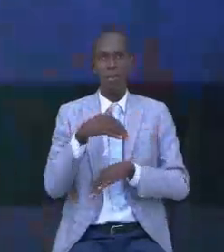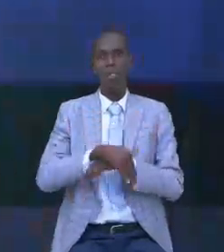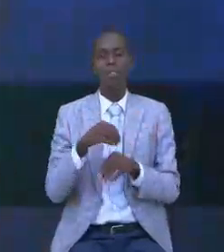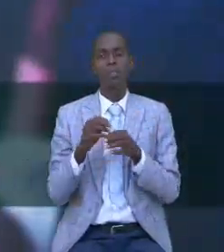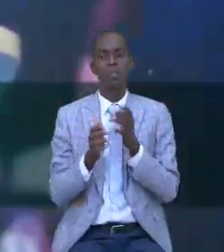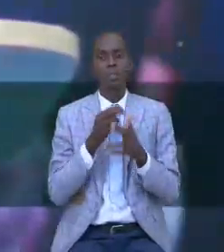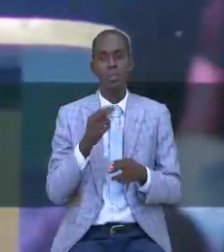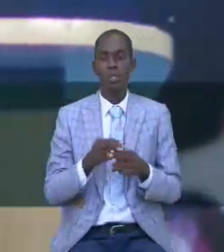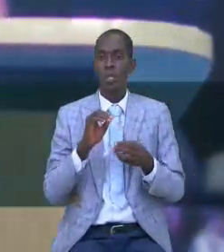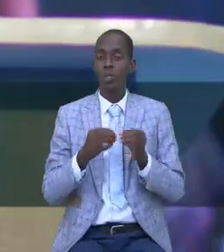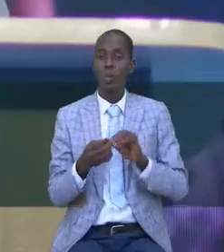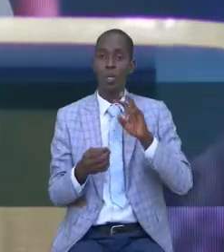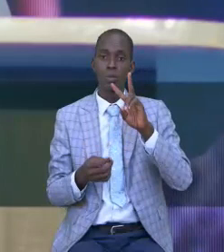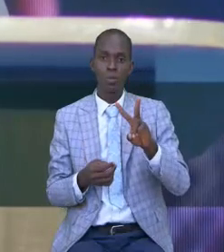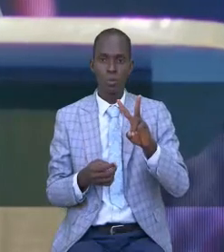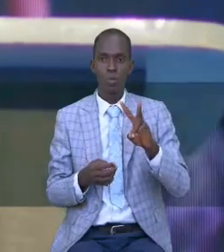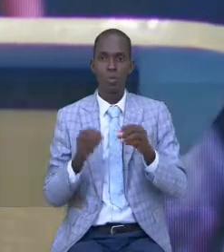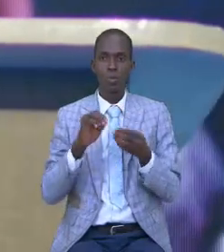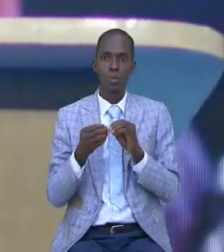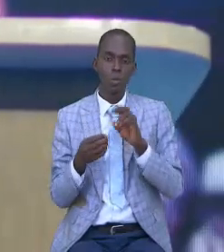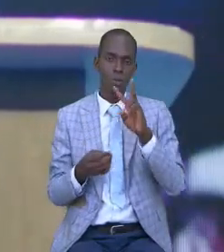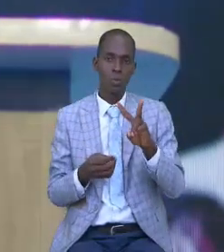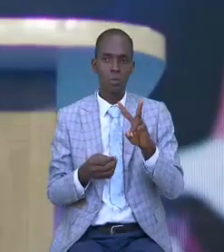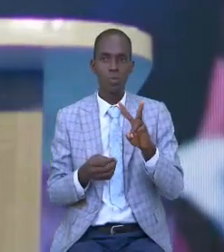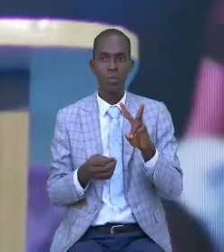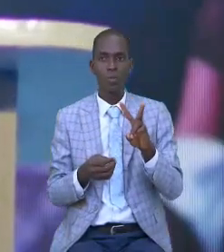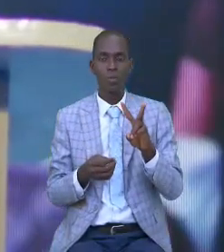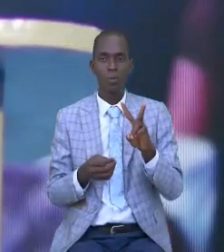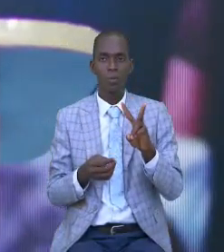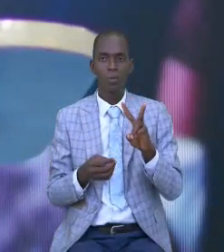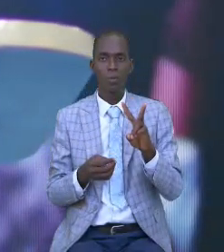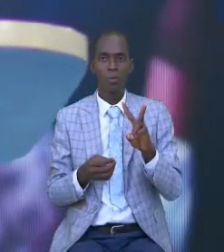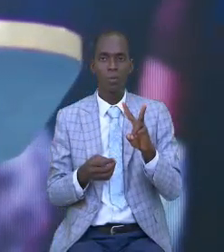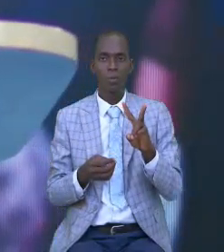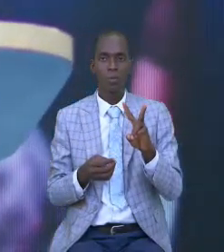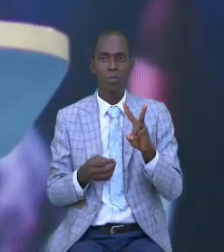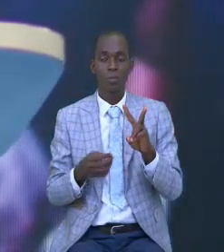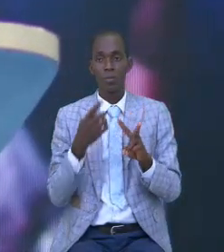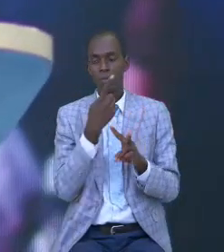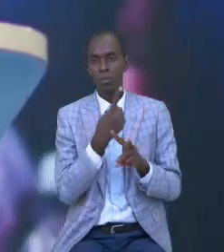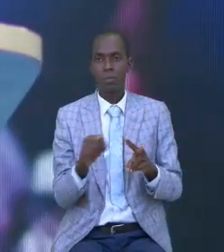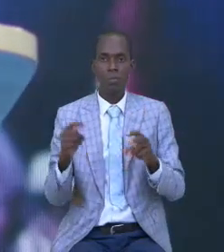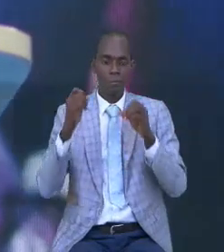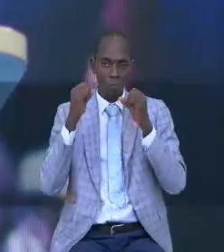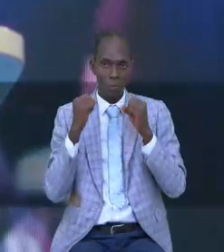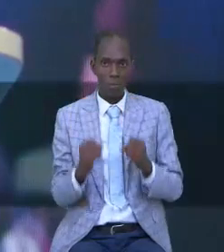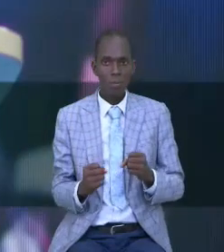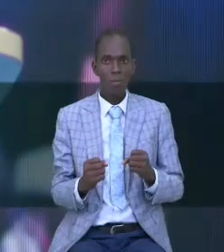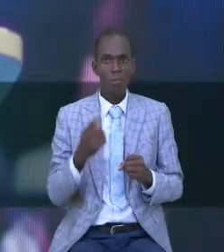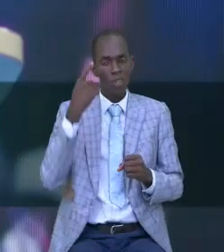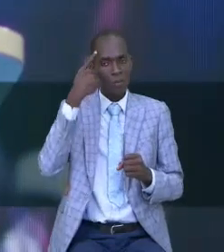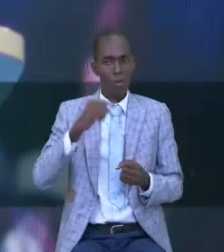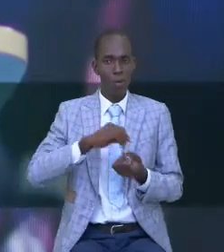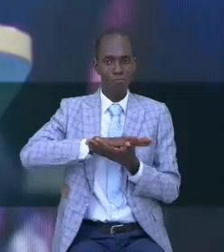at number 2 here. Number 2, we're looking at the power for